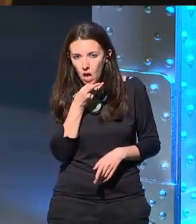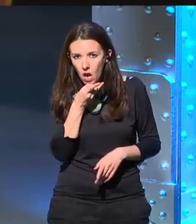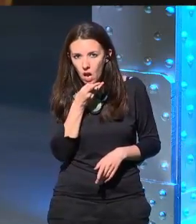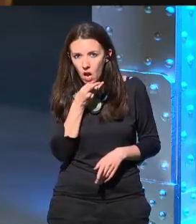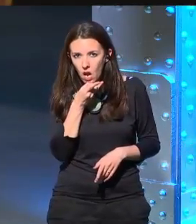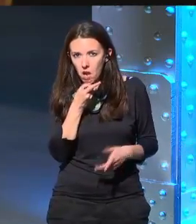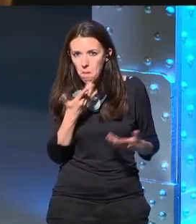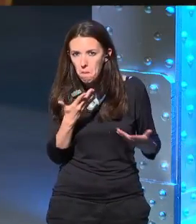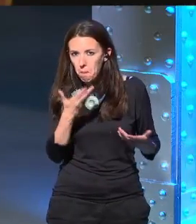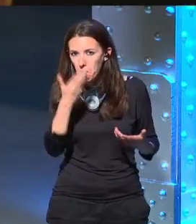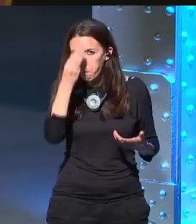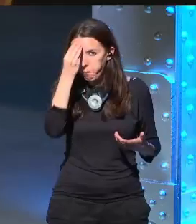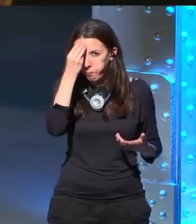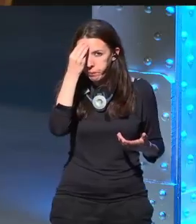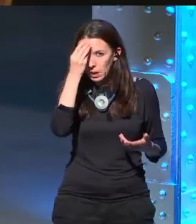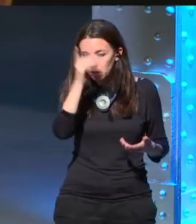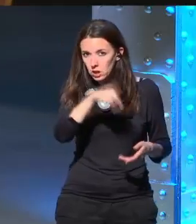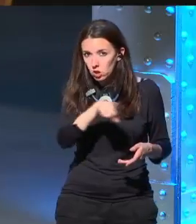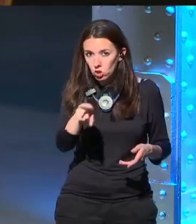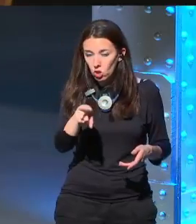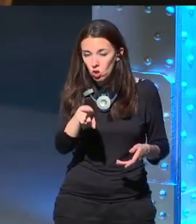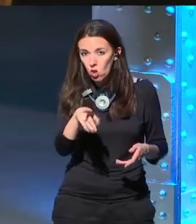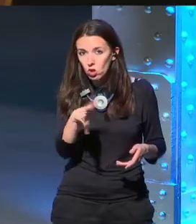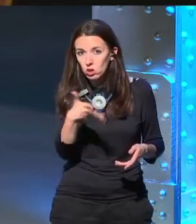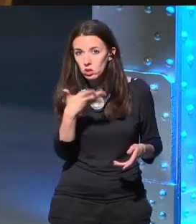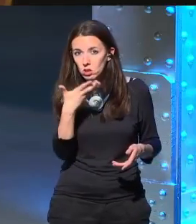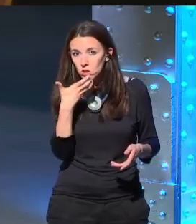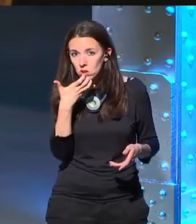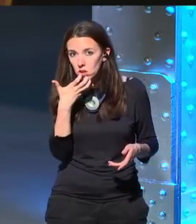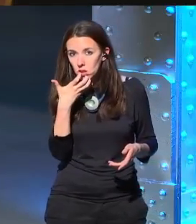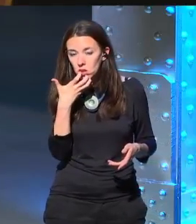don't you think that if we cut off the